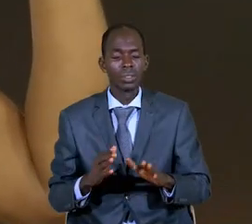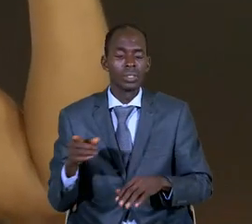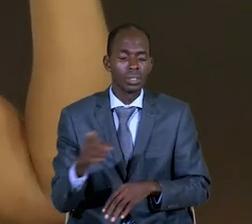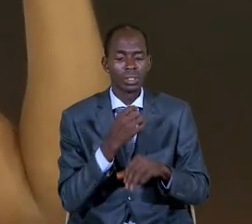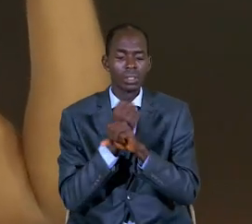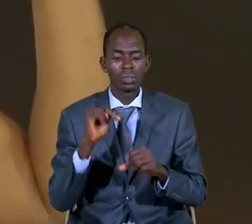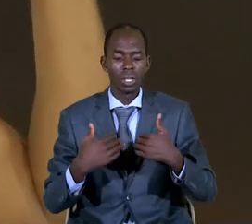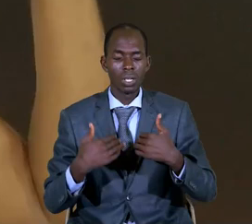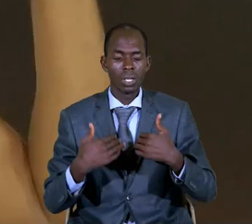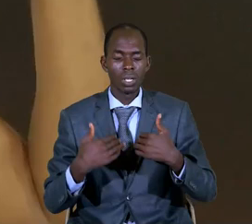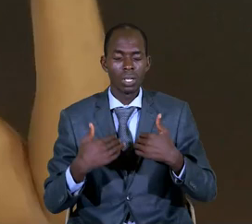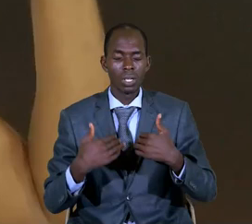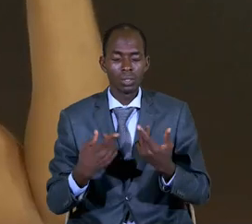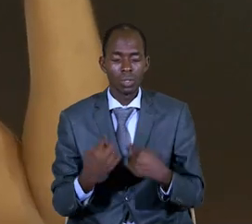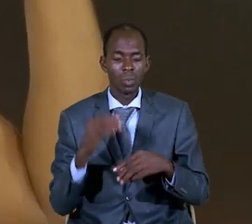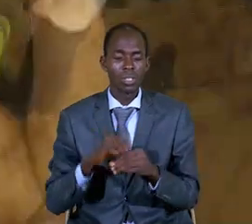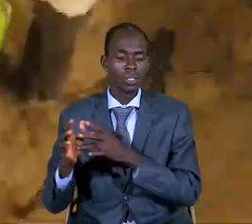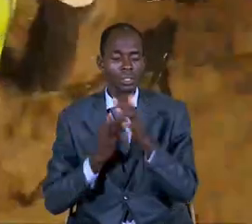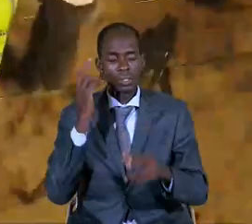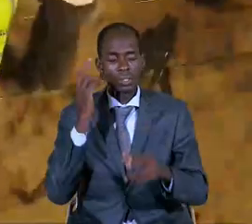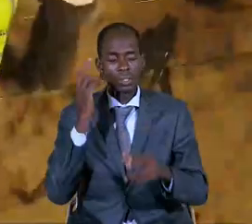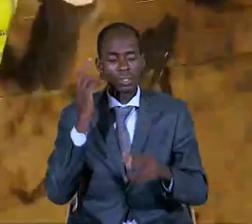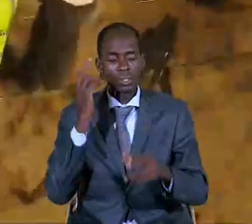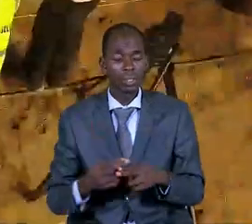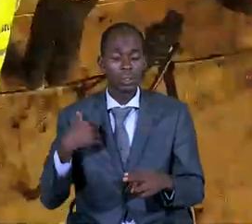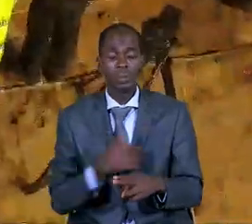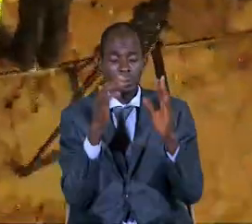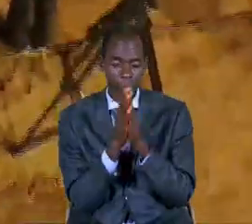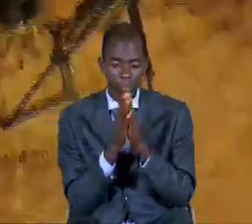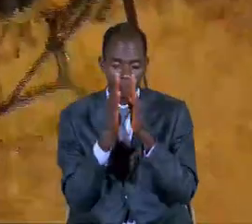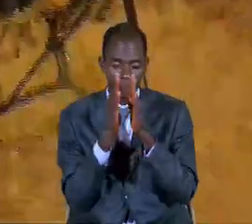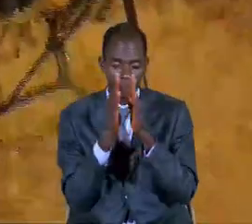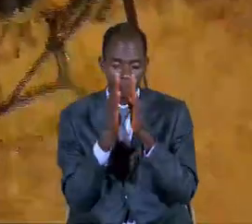come. In Jesus' name we pray.